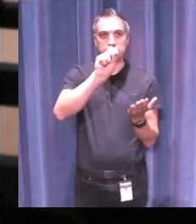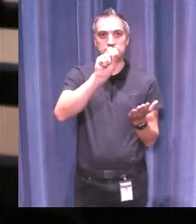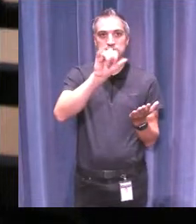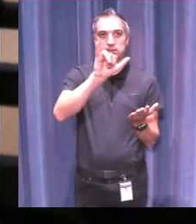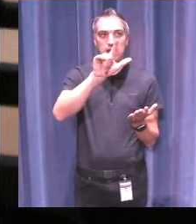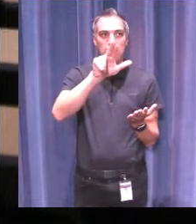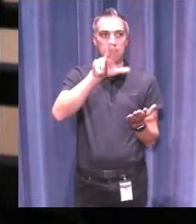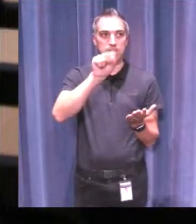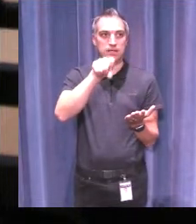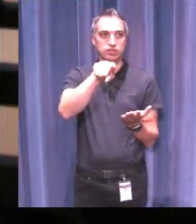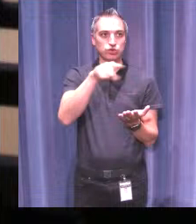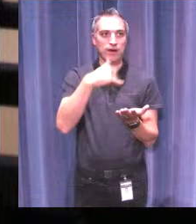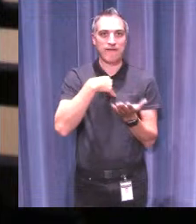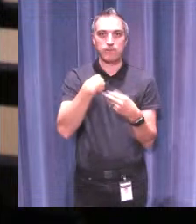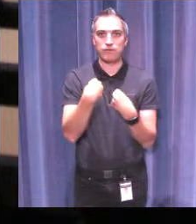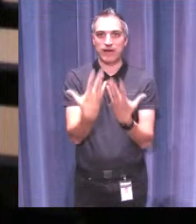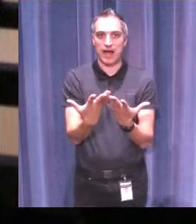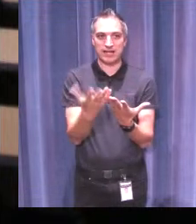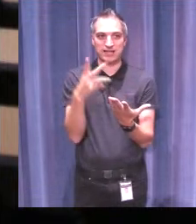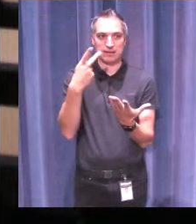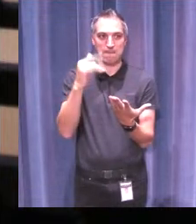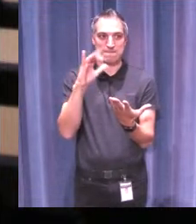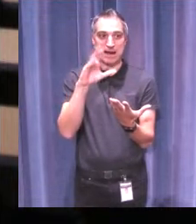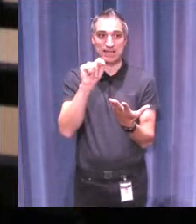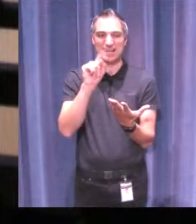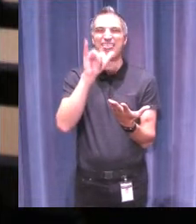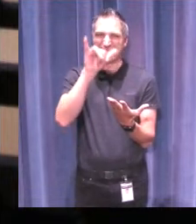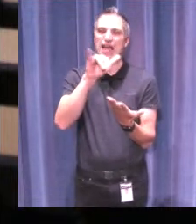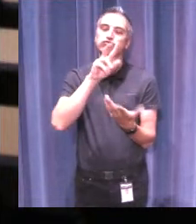in the packet, I believe, that's the agenda.